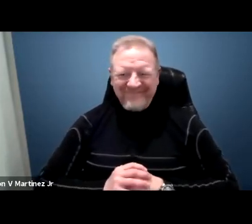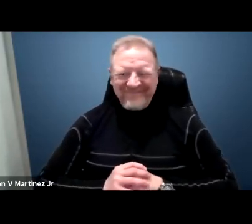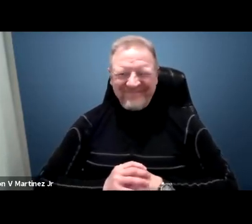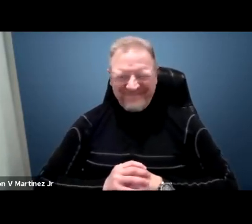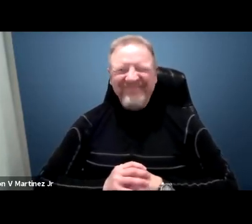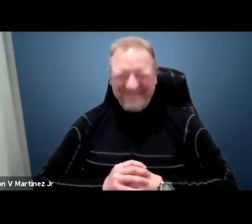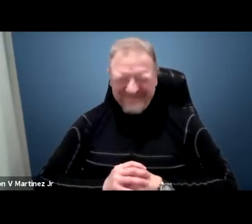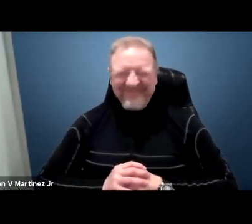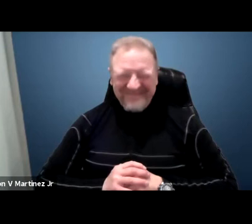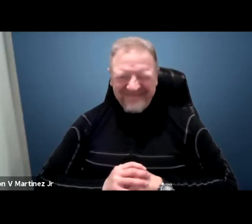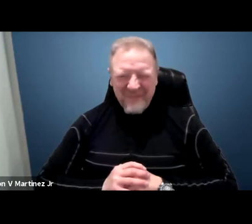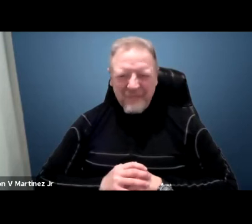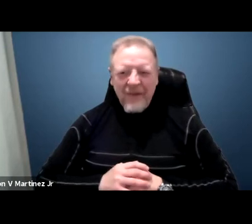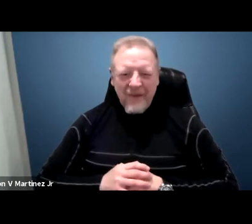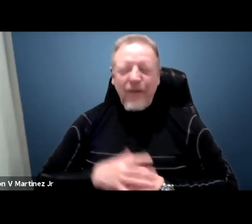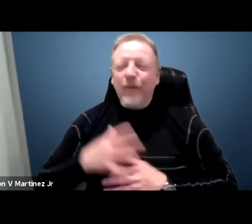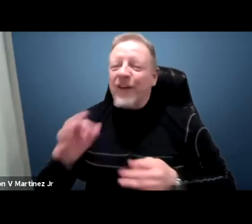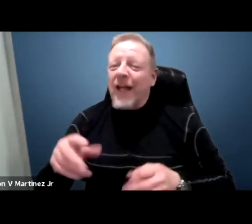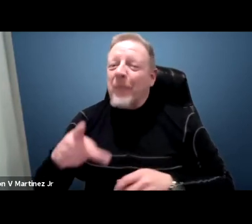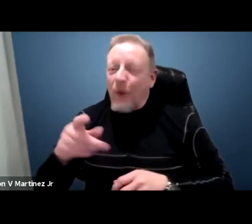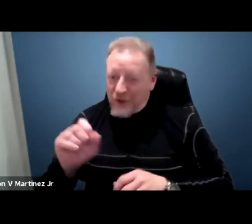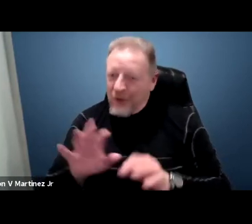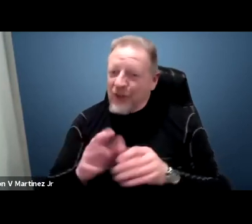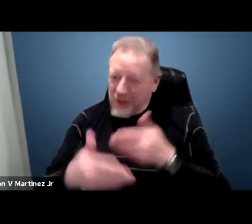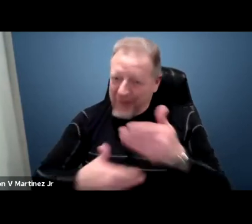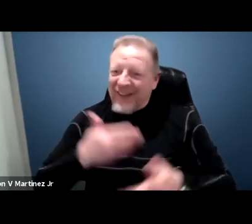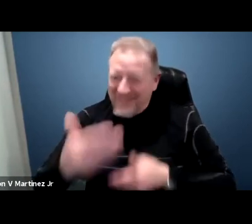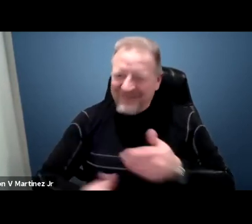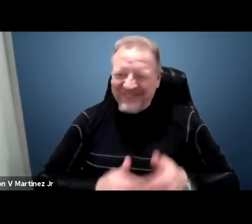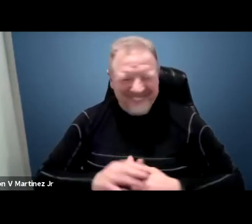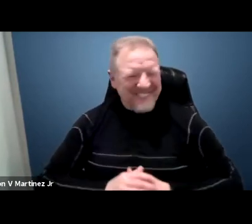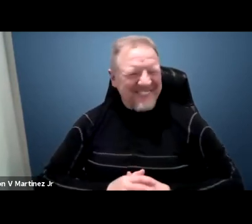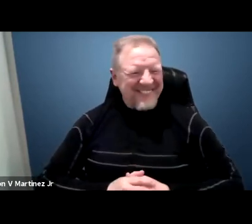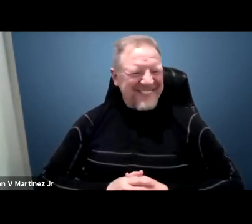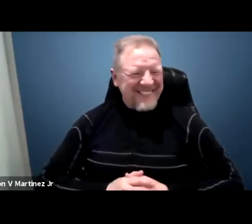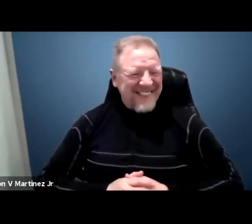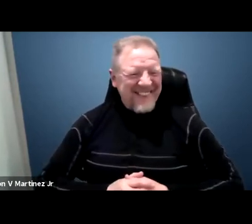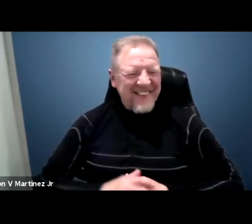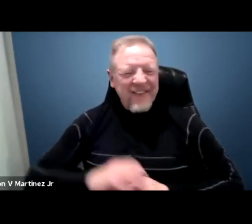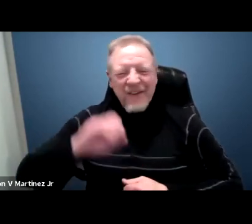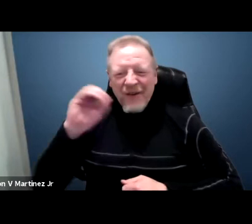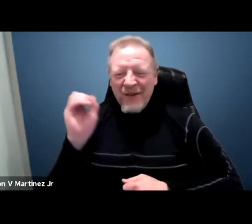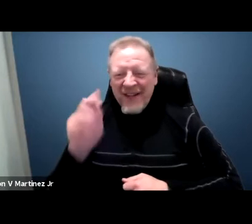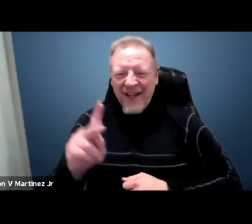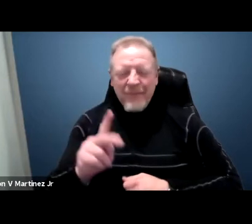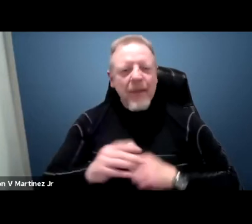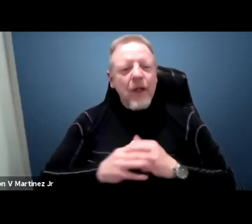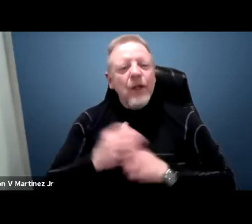Give me a chance for a drink of water too. Okay. Feel free to take a pause too as you speak. All right.